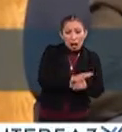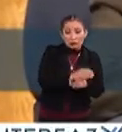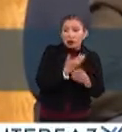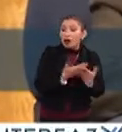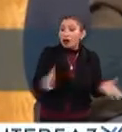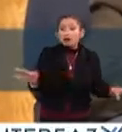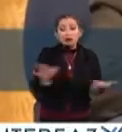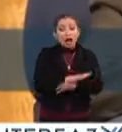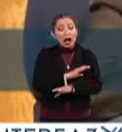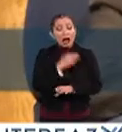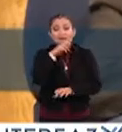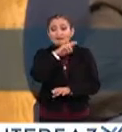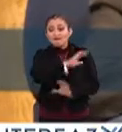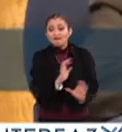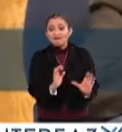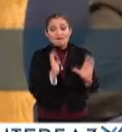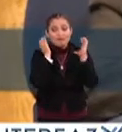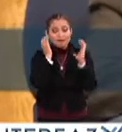quite fast.